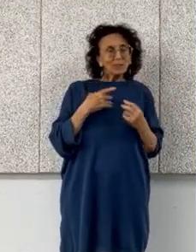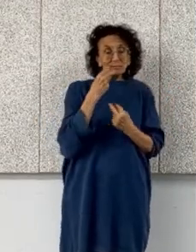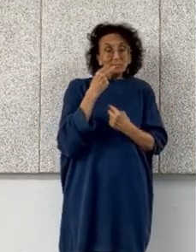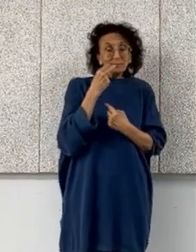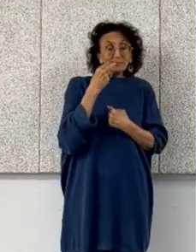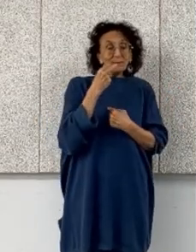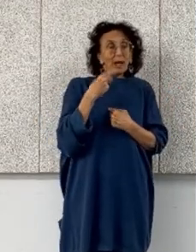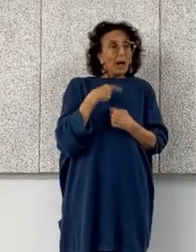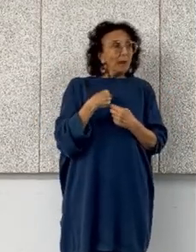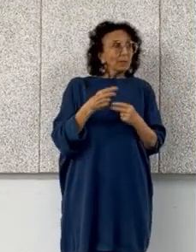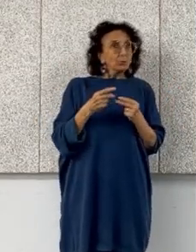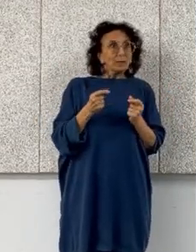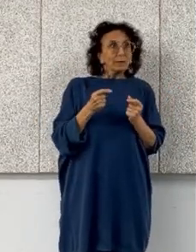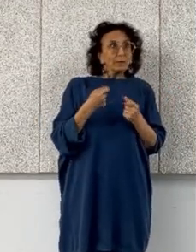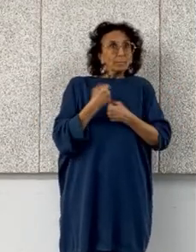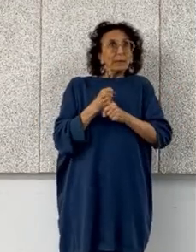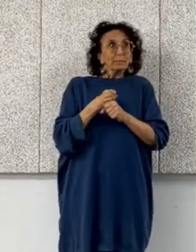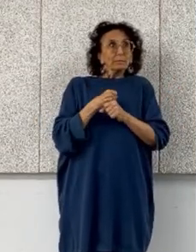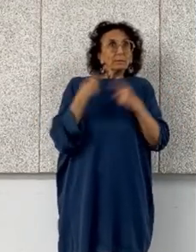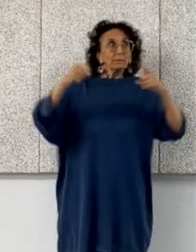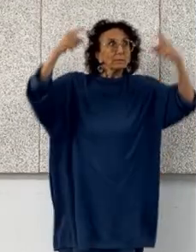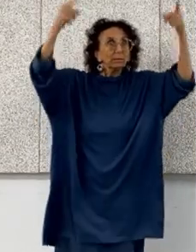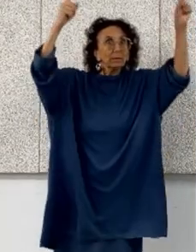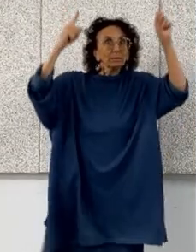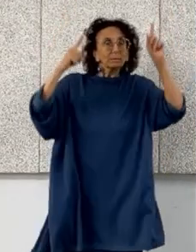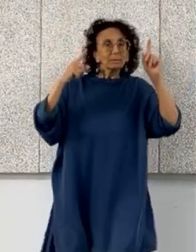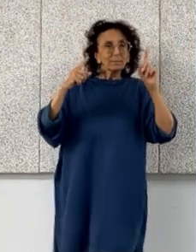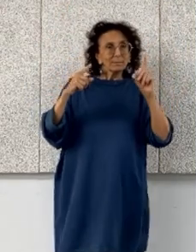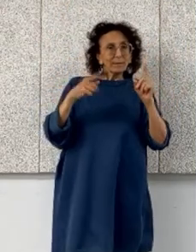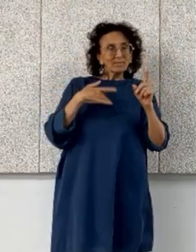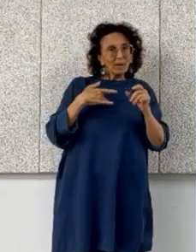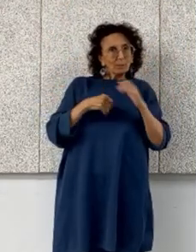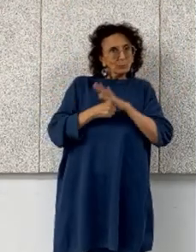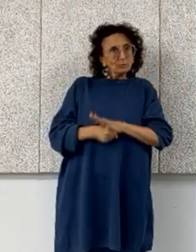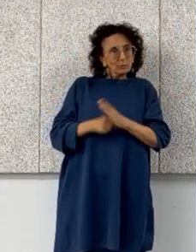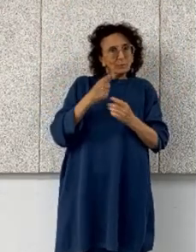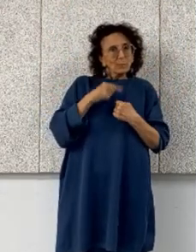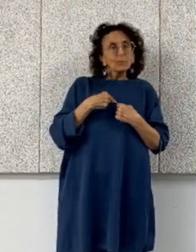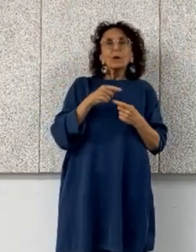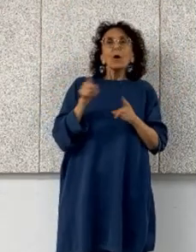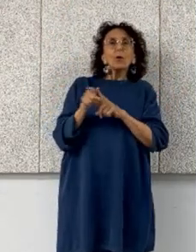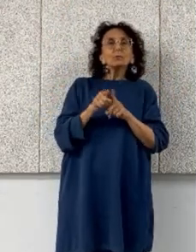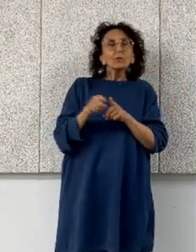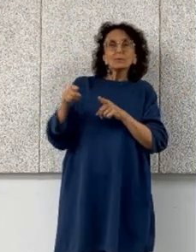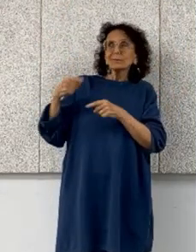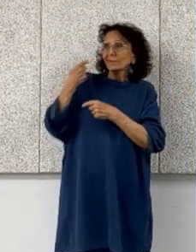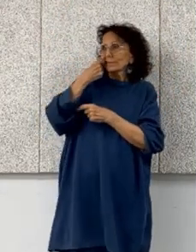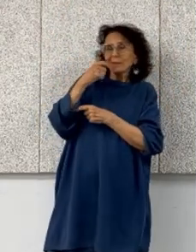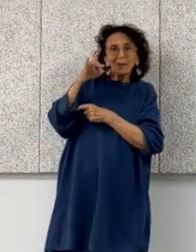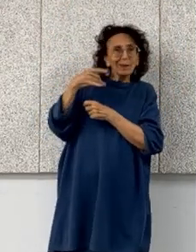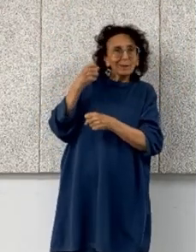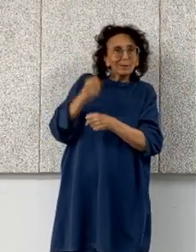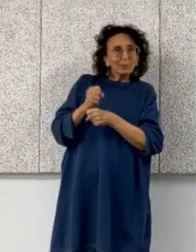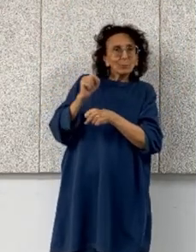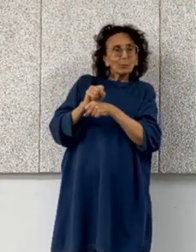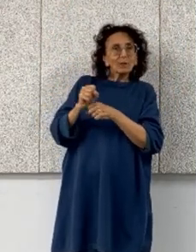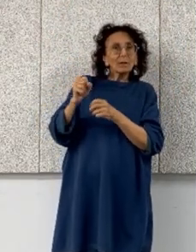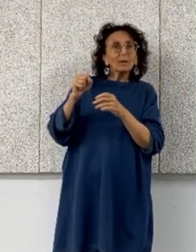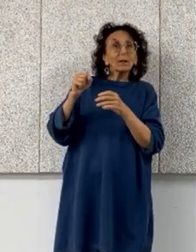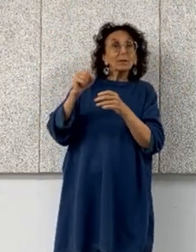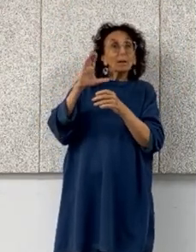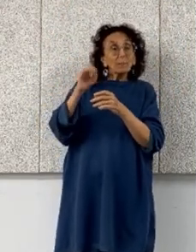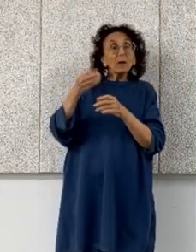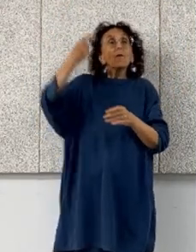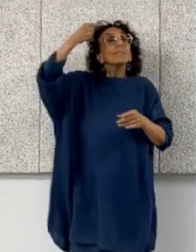have an impact quickly was really important to me. I'd also come from 8 years of working in the for-profit